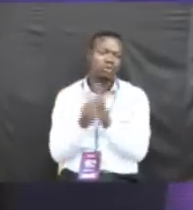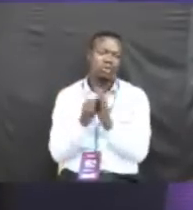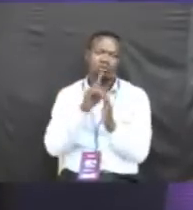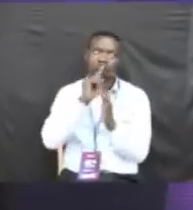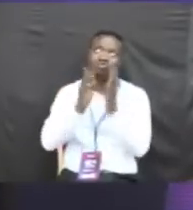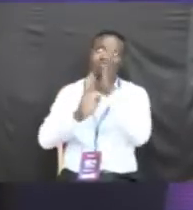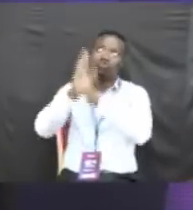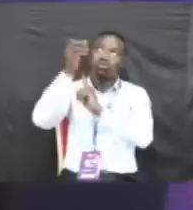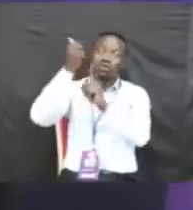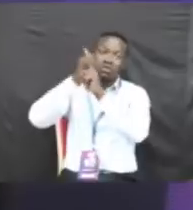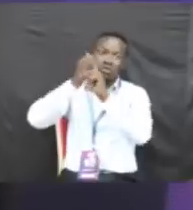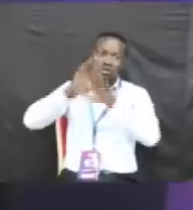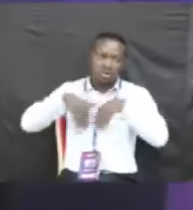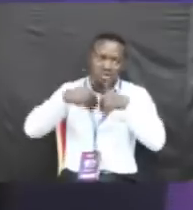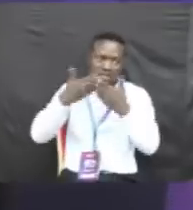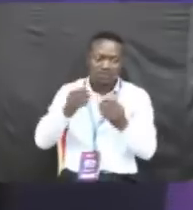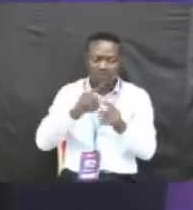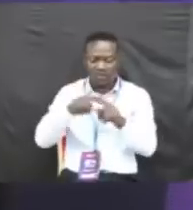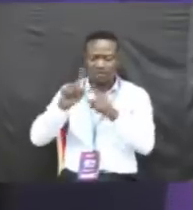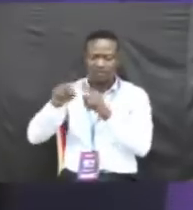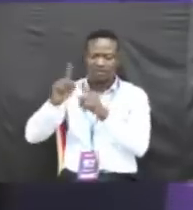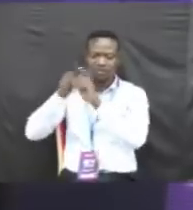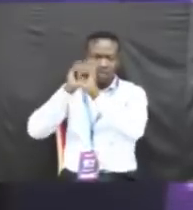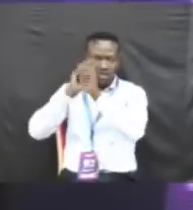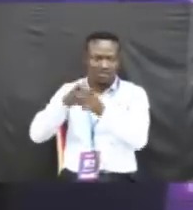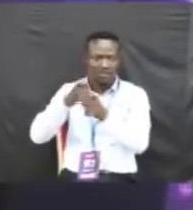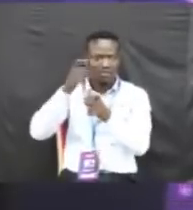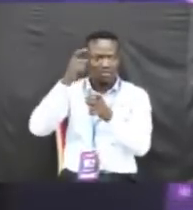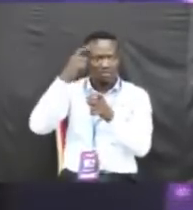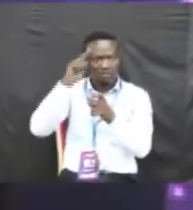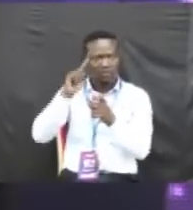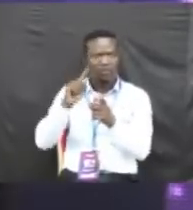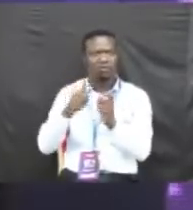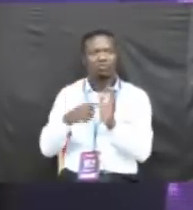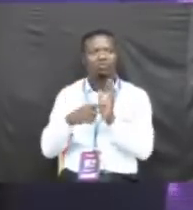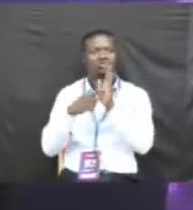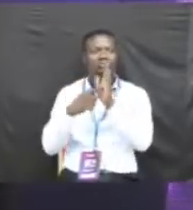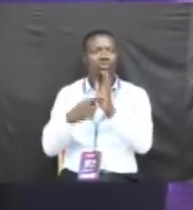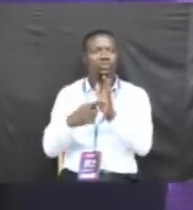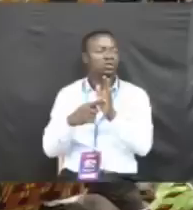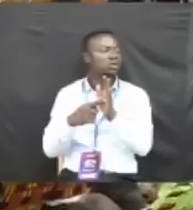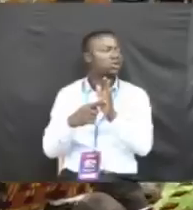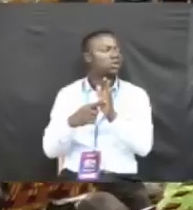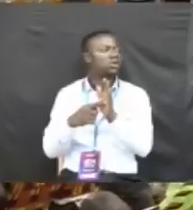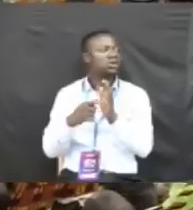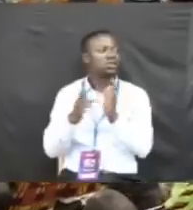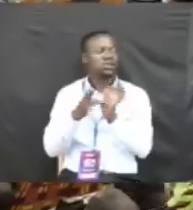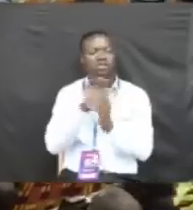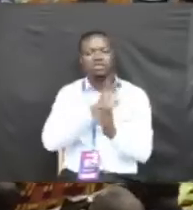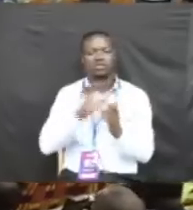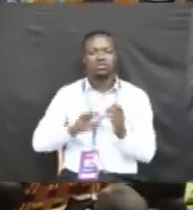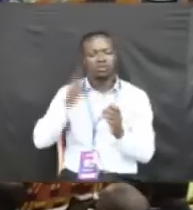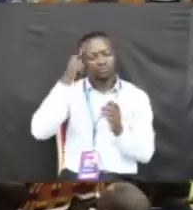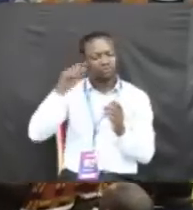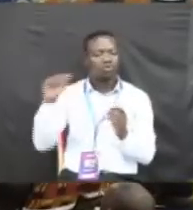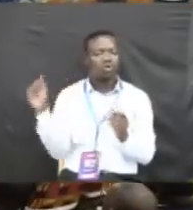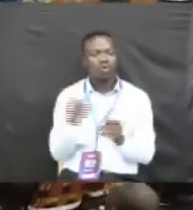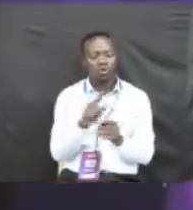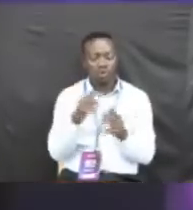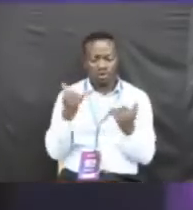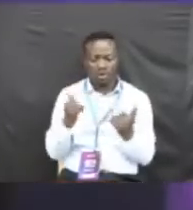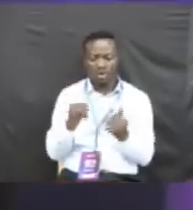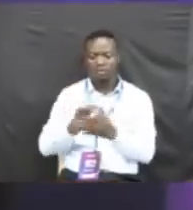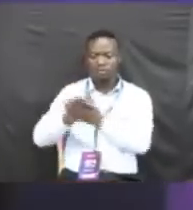God has given us different gifts for the edification of the body of Christ. I therefore